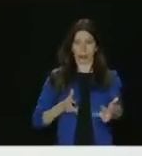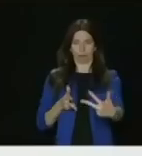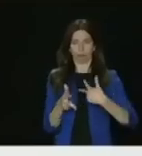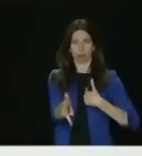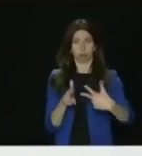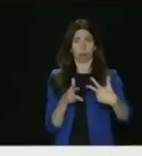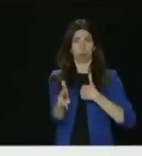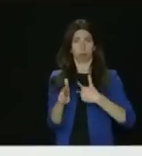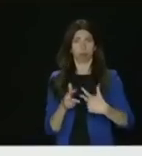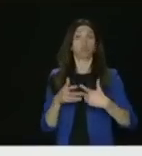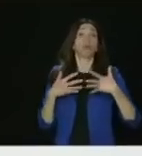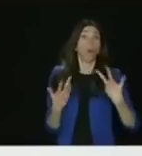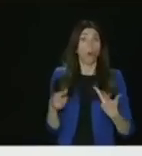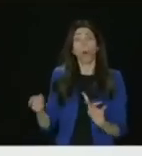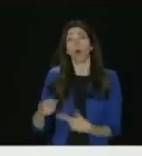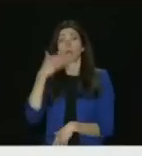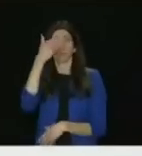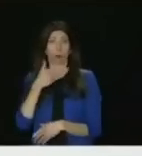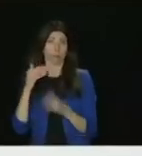Ottawa.